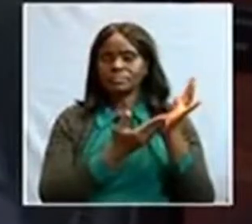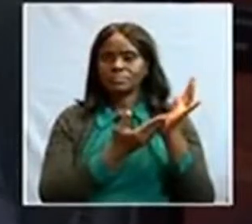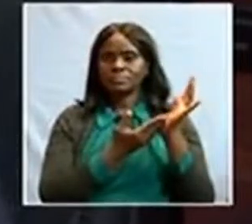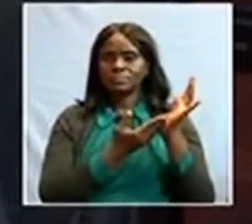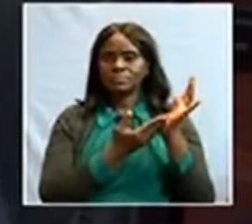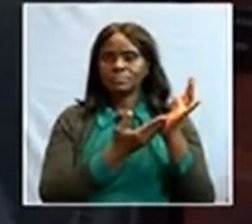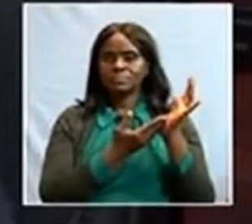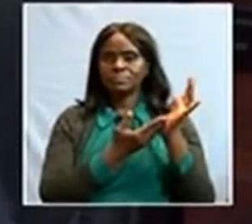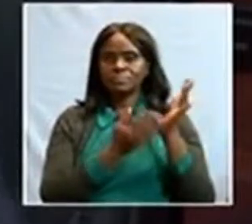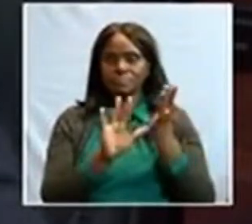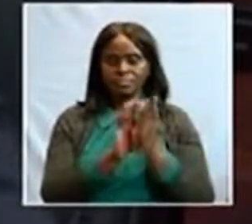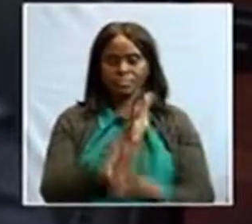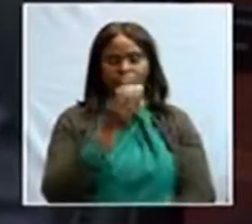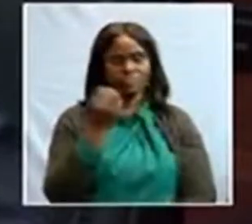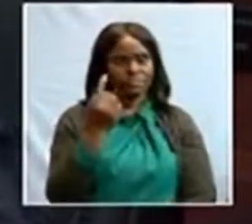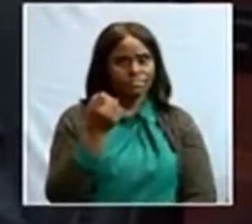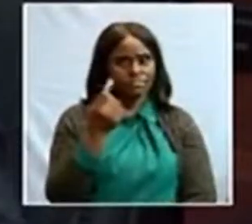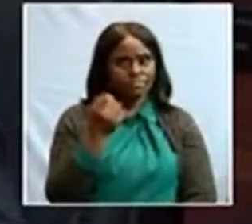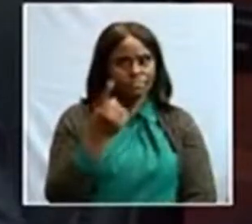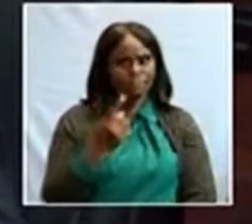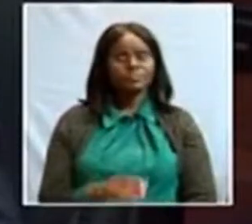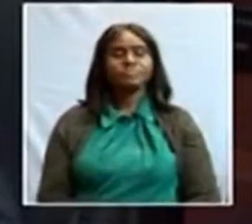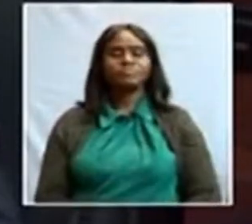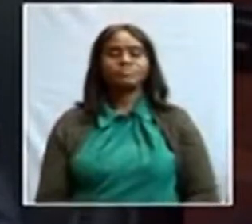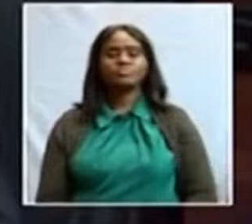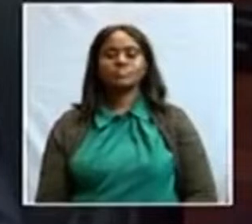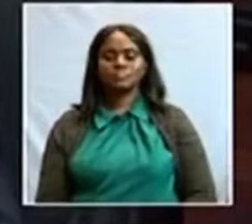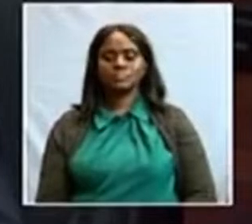Let me take you to page 11.